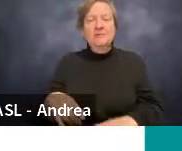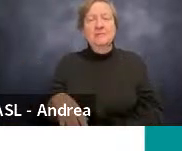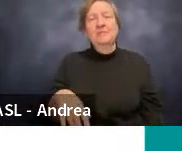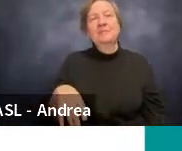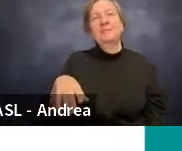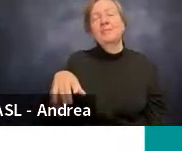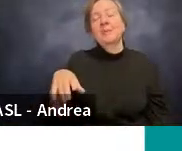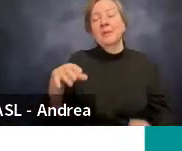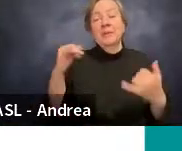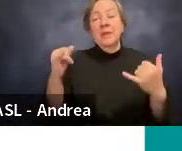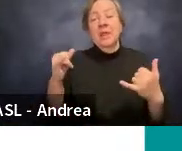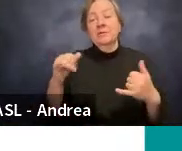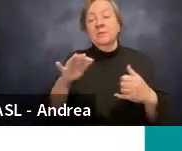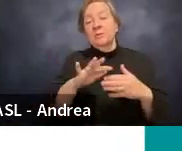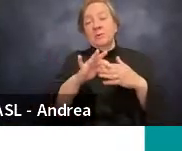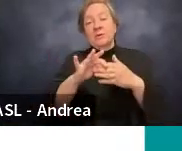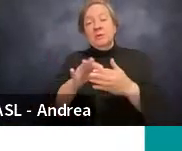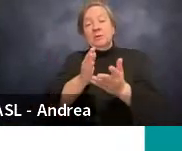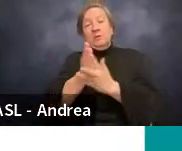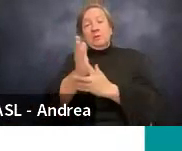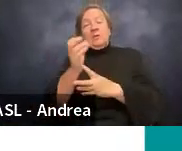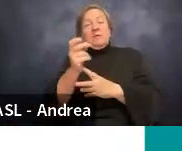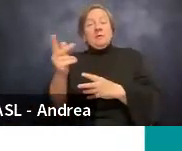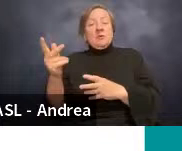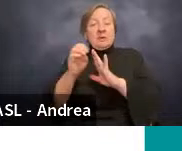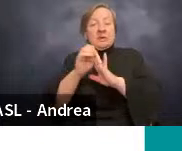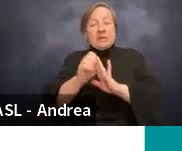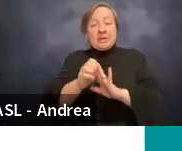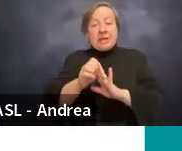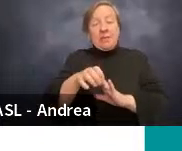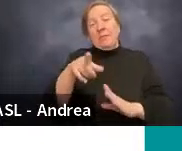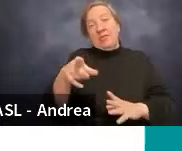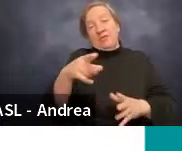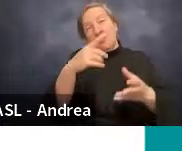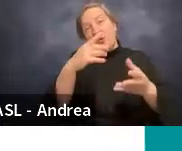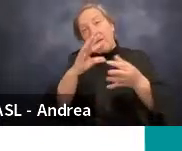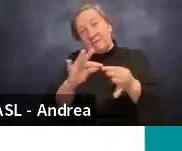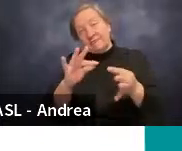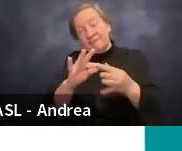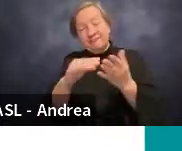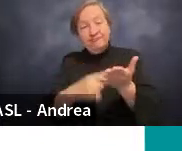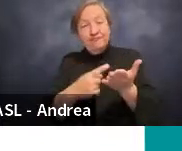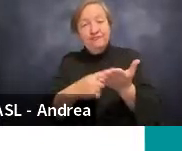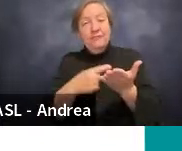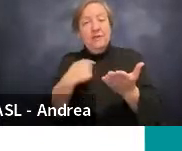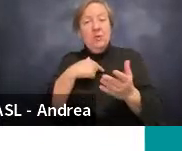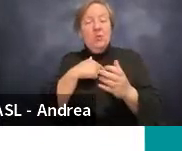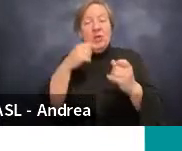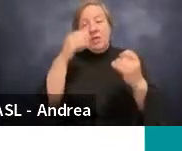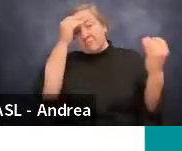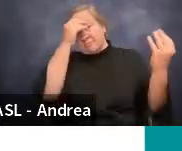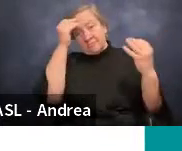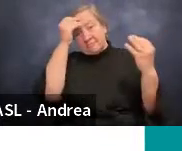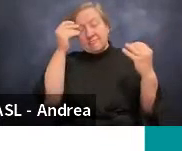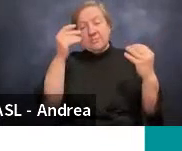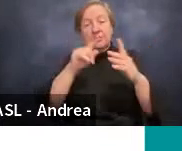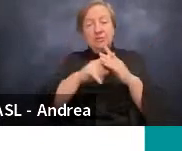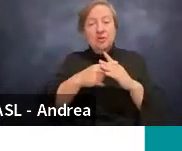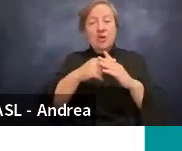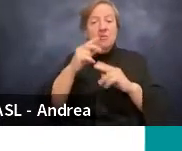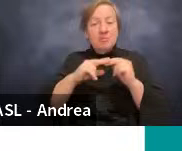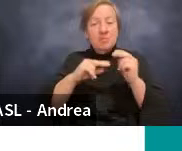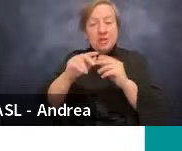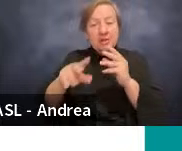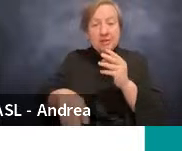So to take us through just a few of the examples that you all have put on the table so that we can get our minds churning and start building off of